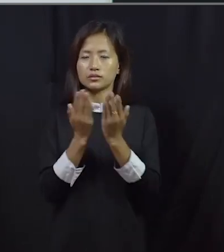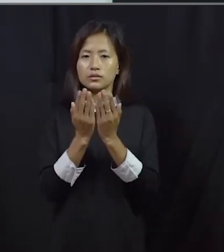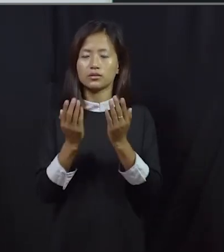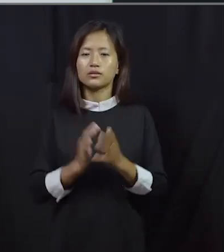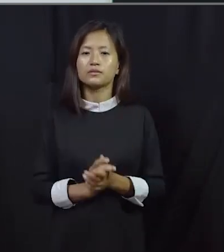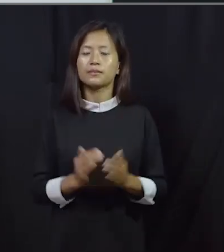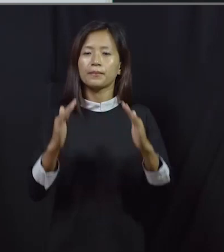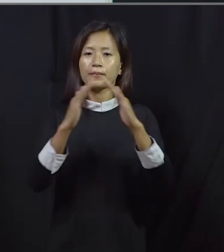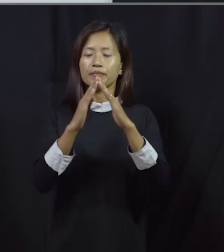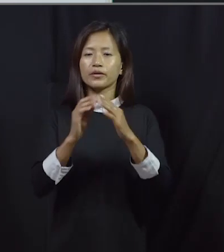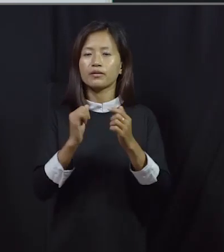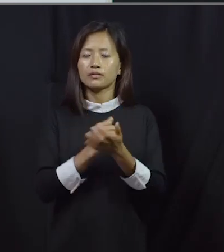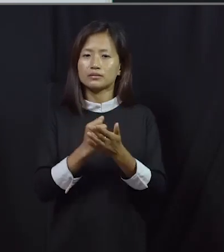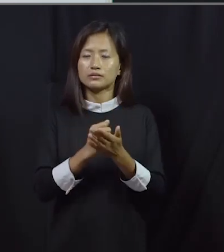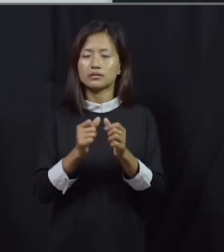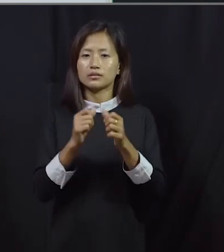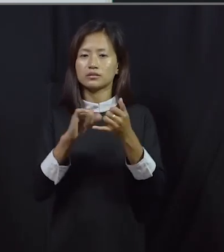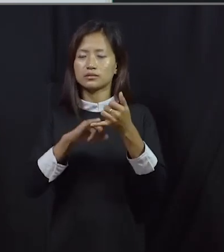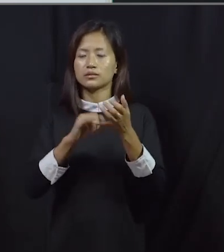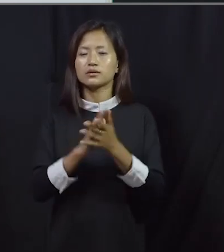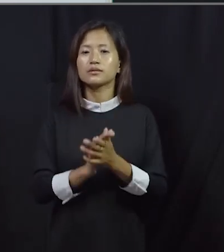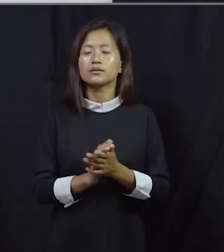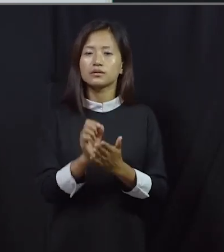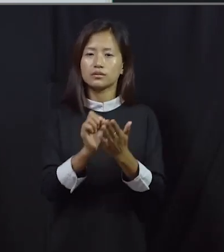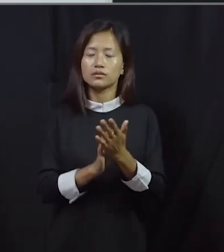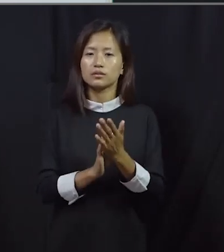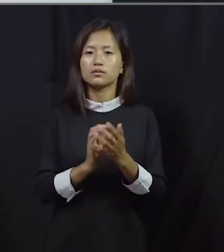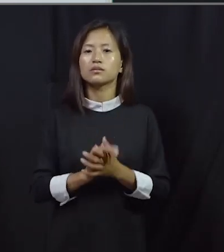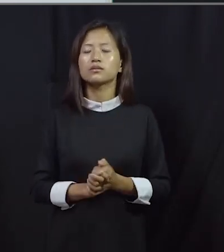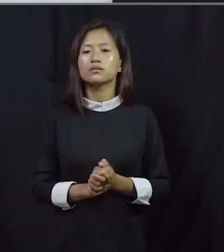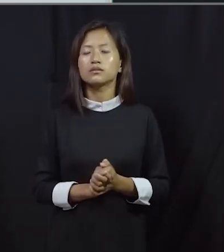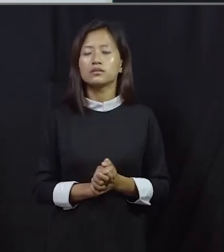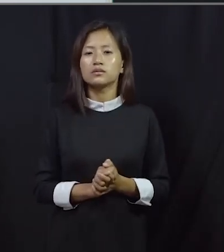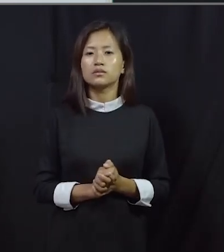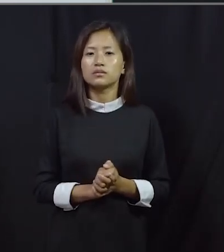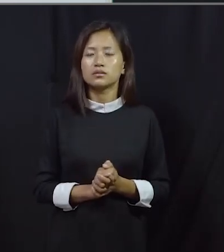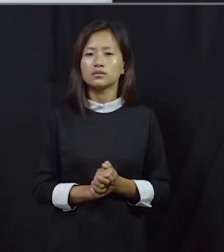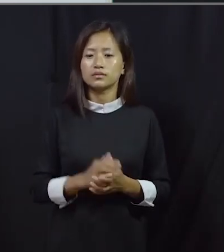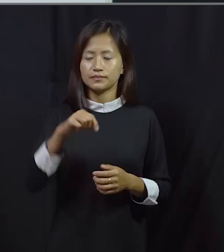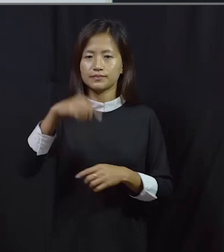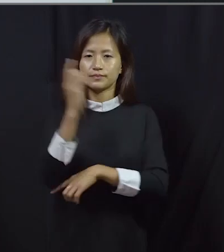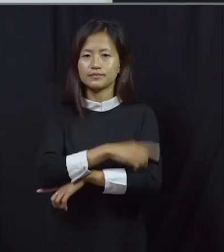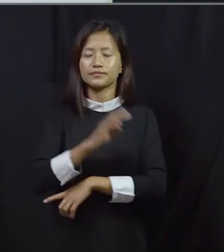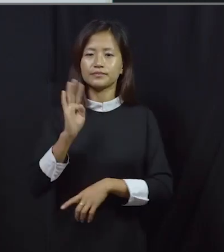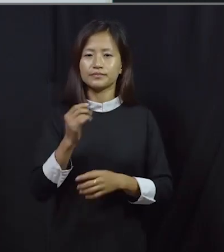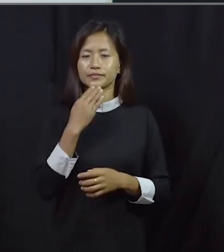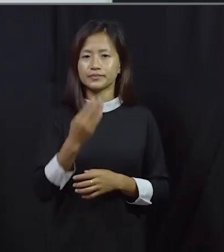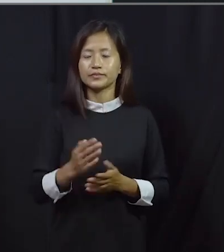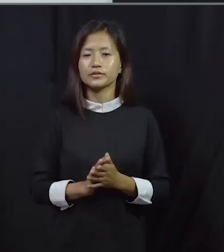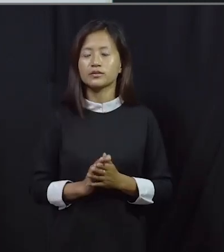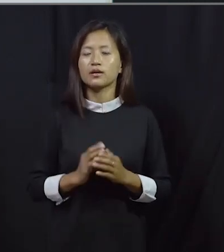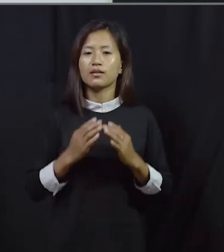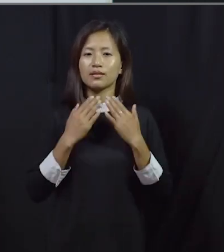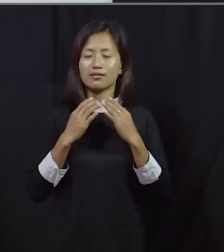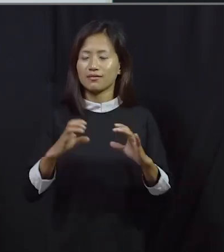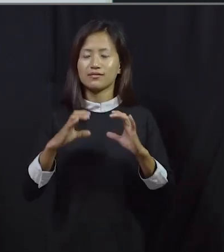I give you one assignment that you by heart all the SI units. So, okay, for today, bye and take care.